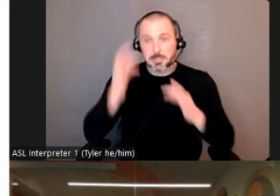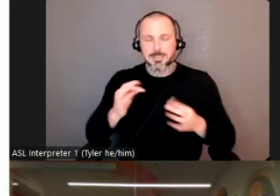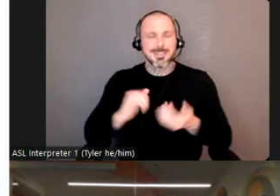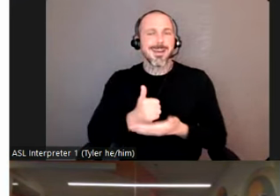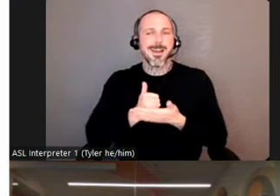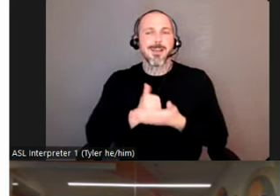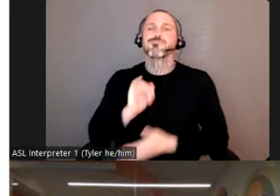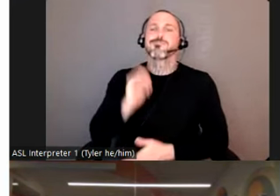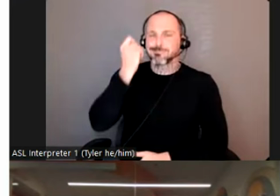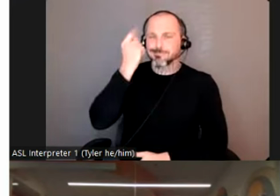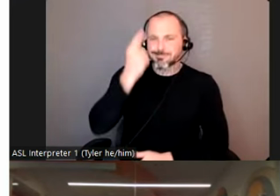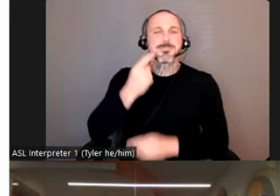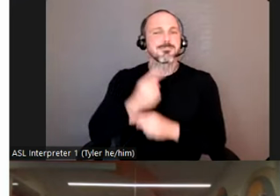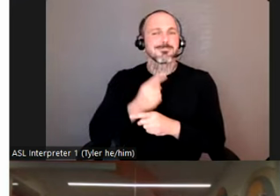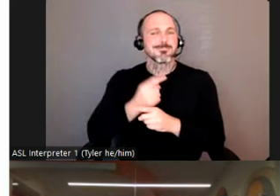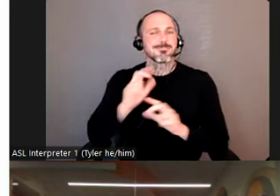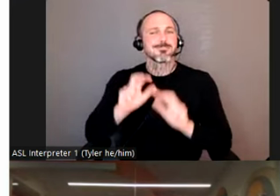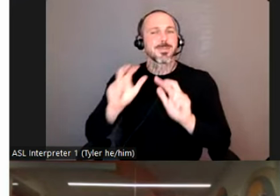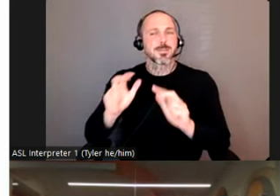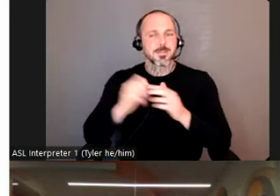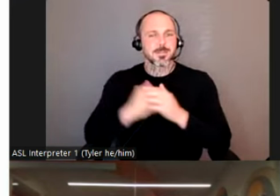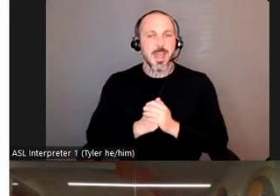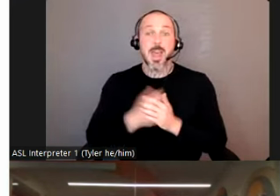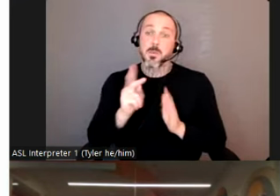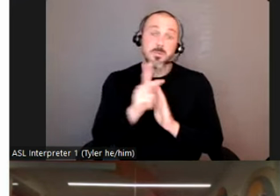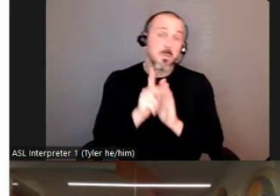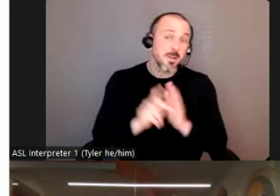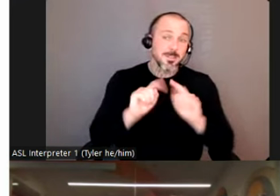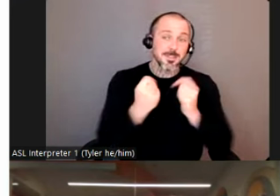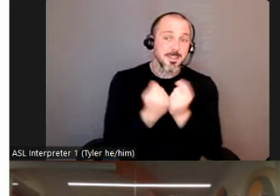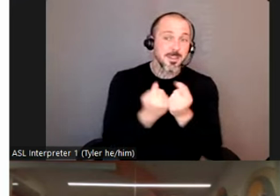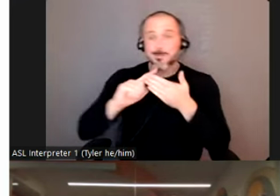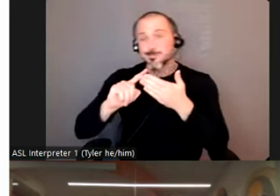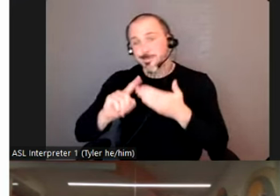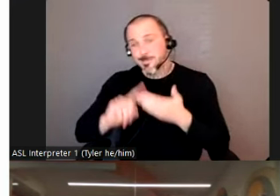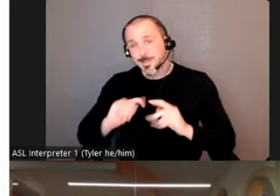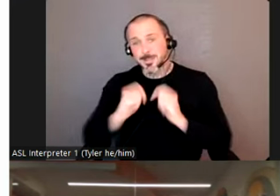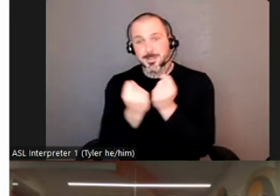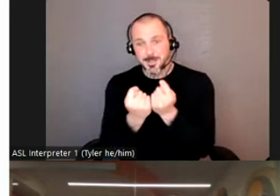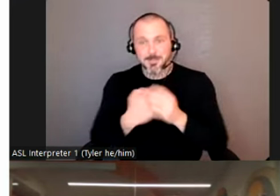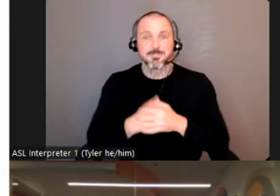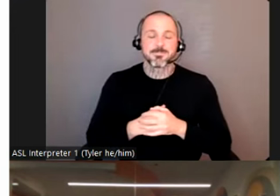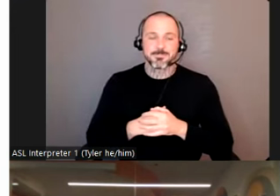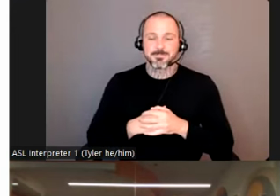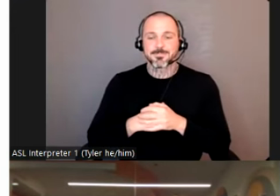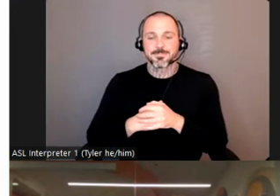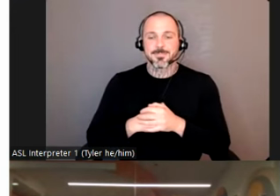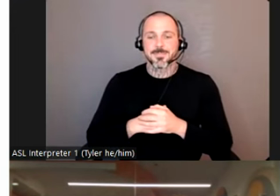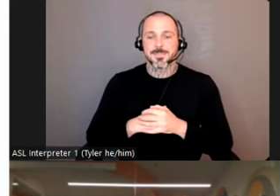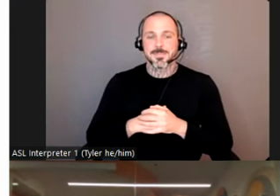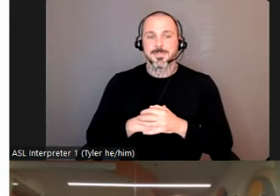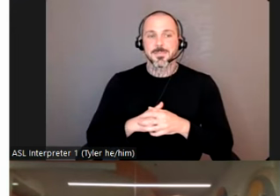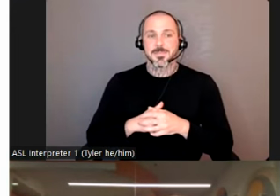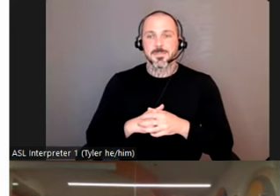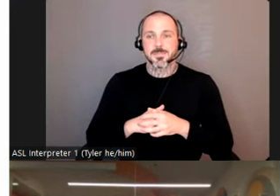do a lot of research, and we have a policy team because we develop senior-focused policies. So